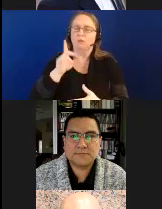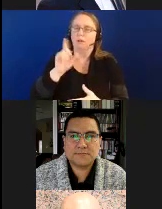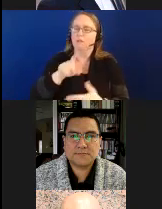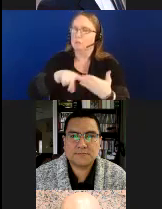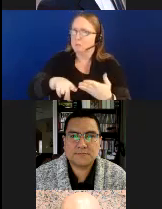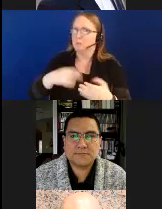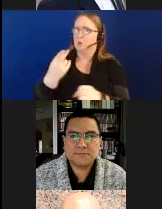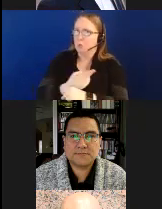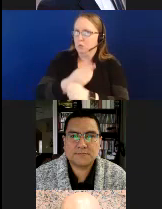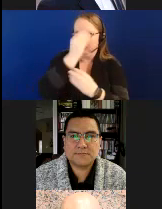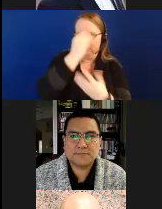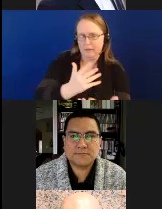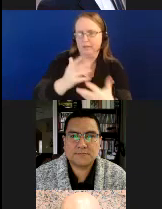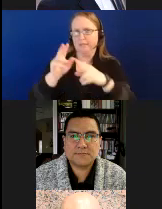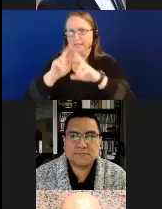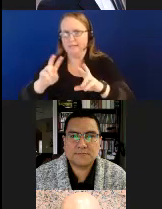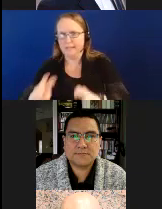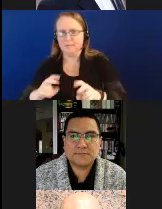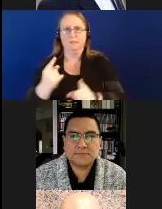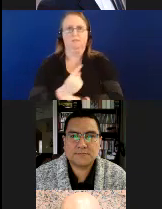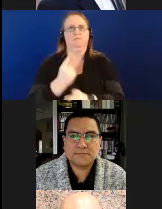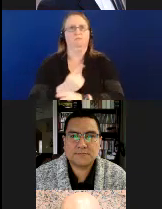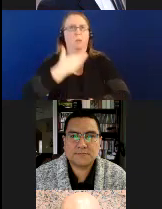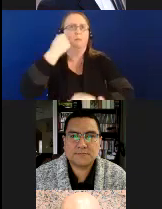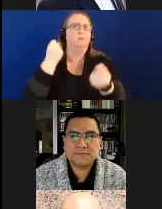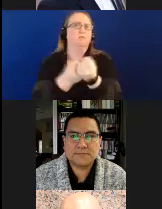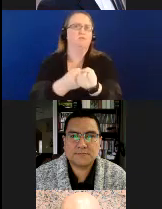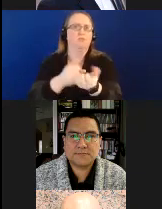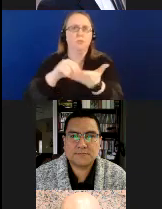assessments in a way that is going to better support our students.